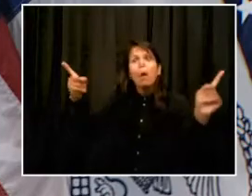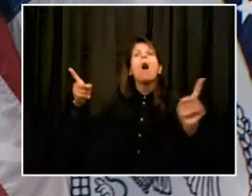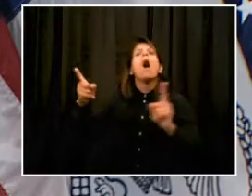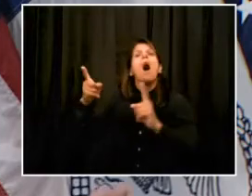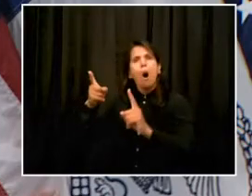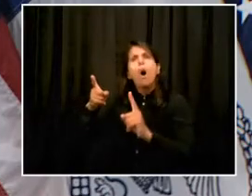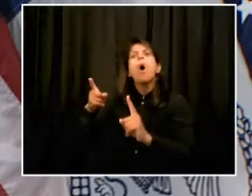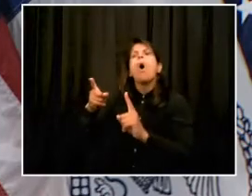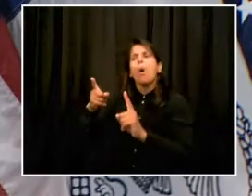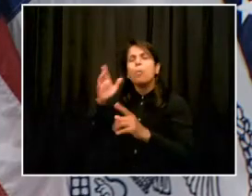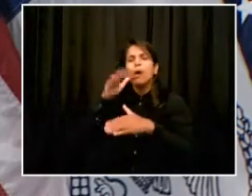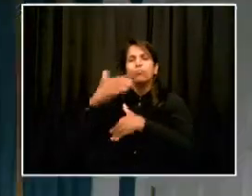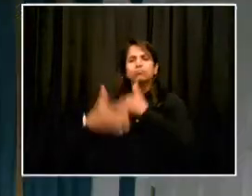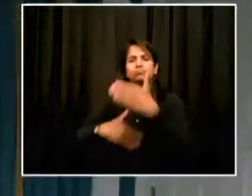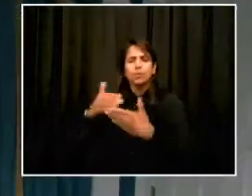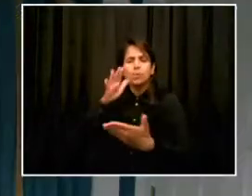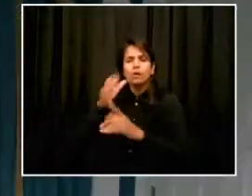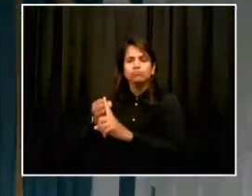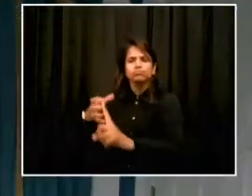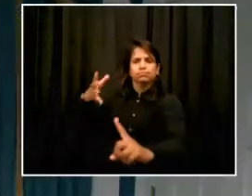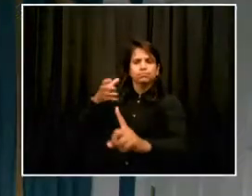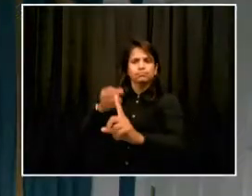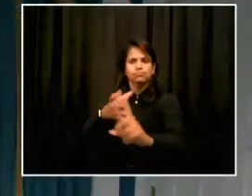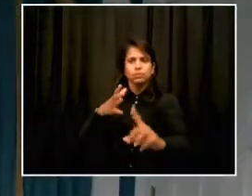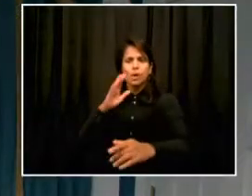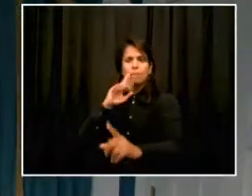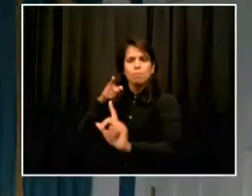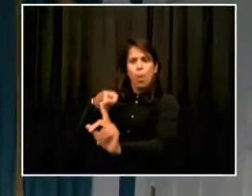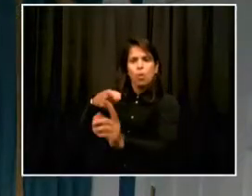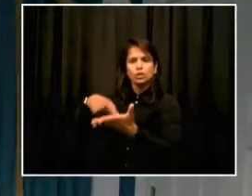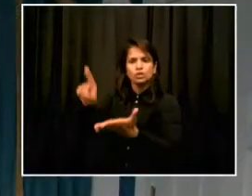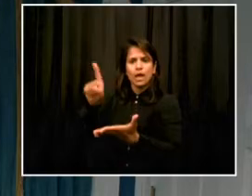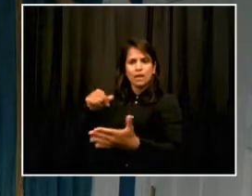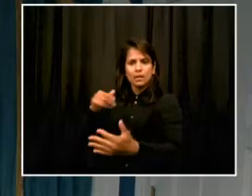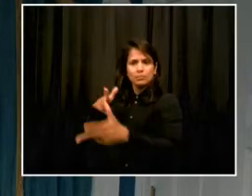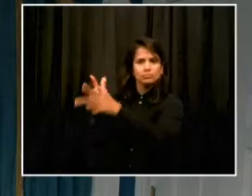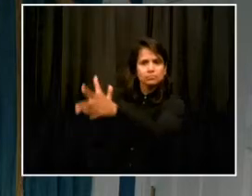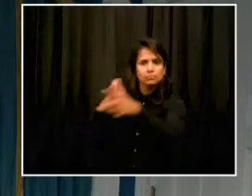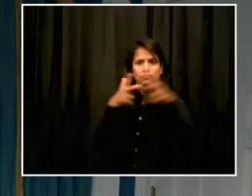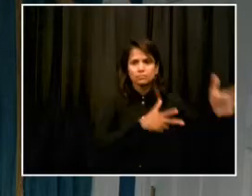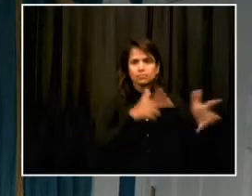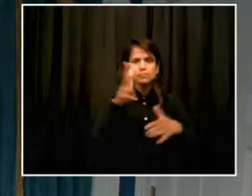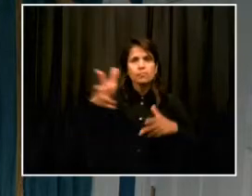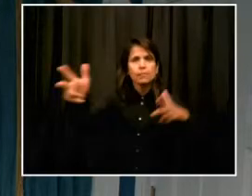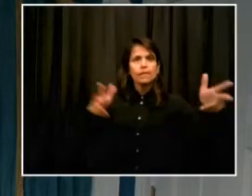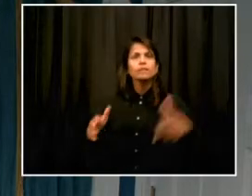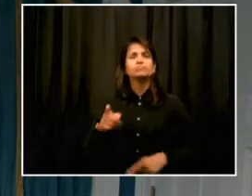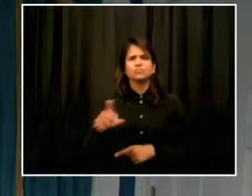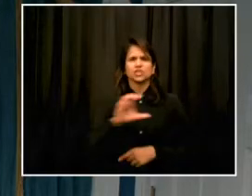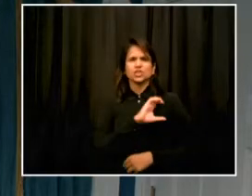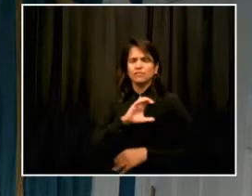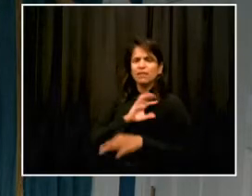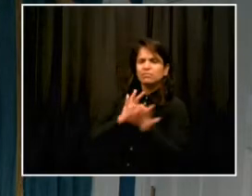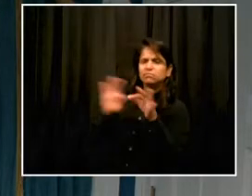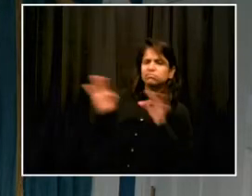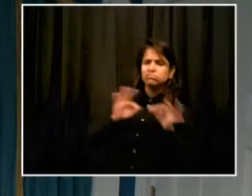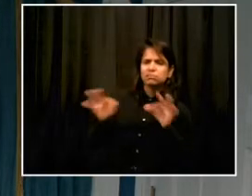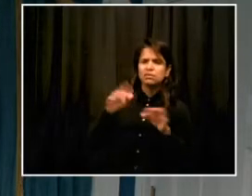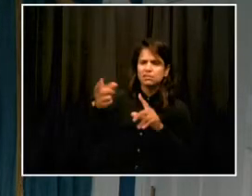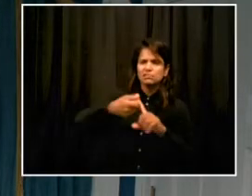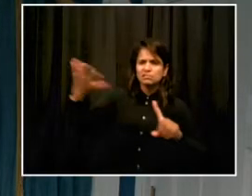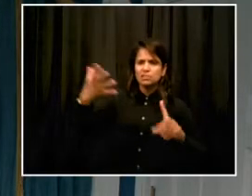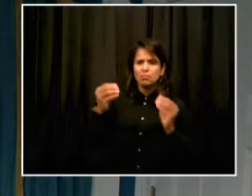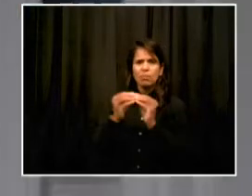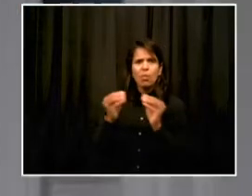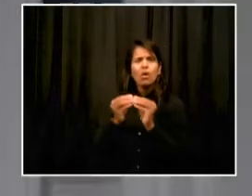sheriff first in terms of how much of a deployment you're doing, how many days a week, et cetera. Go ahead, Sheriff. So in the beginning, we're going to obviously deploy to be